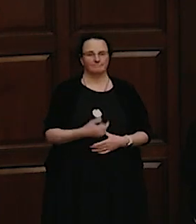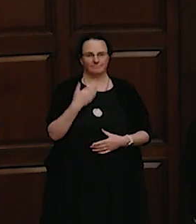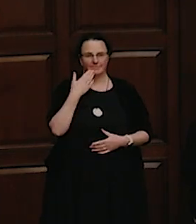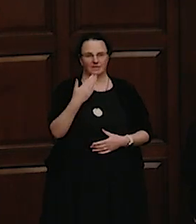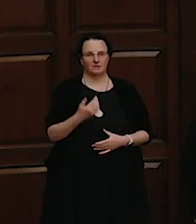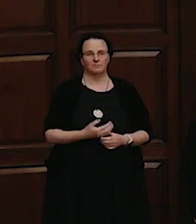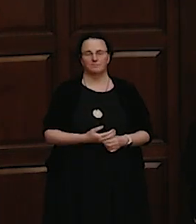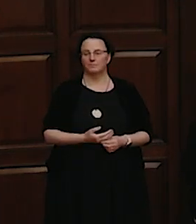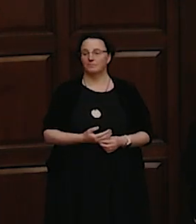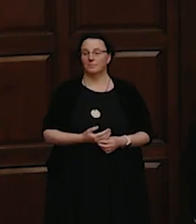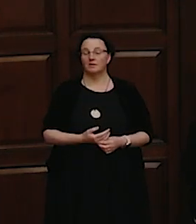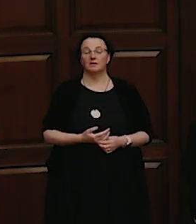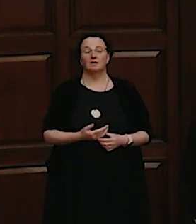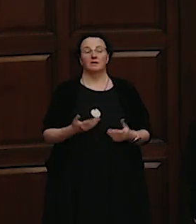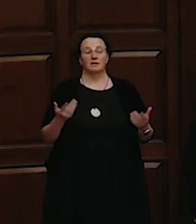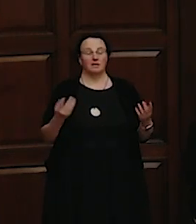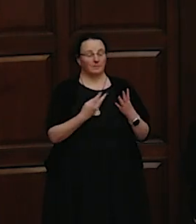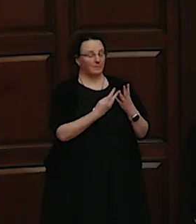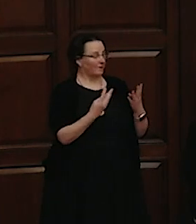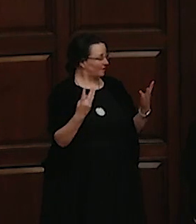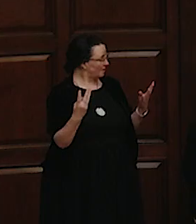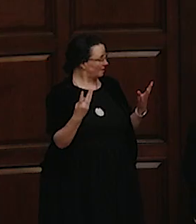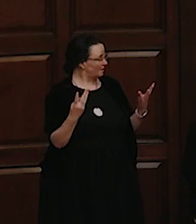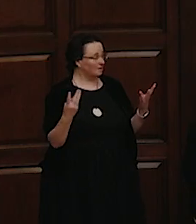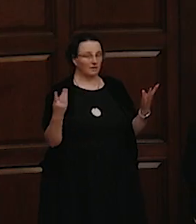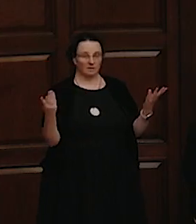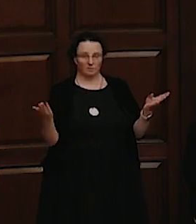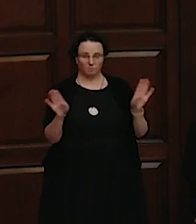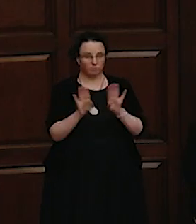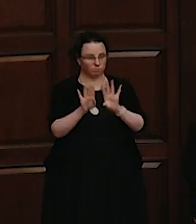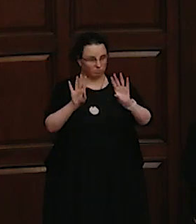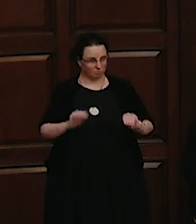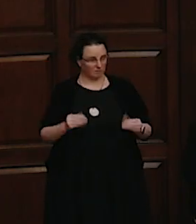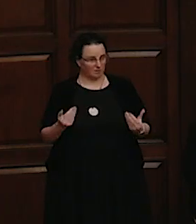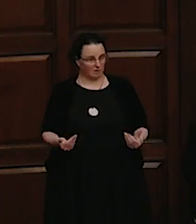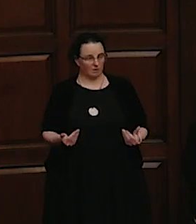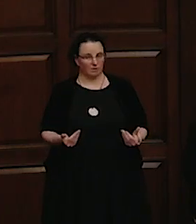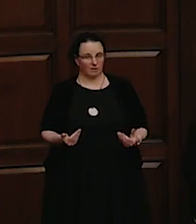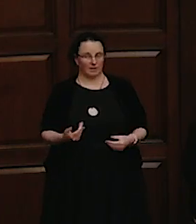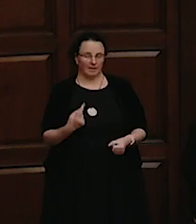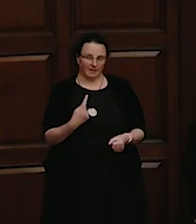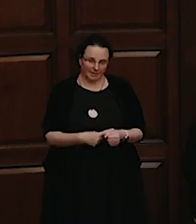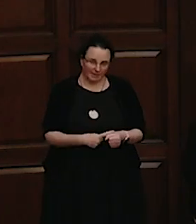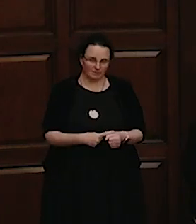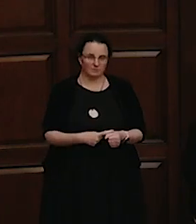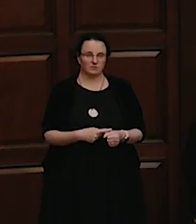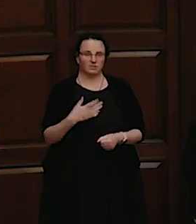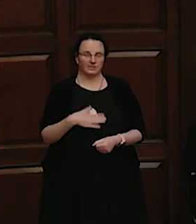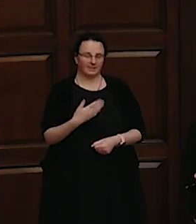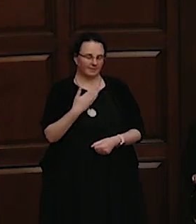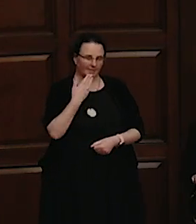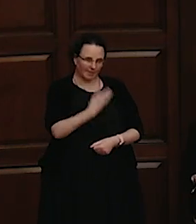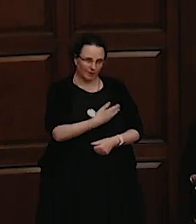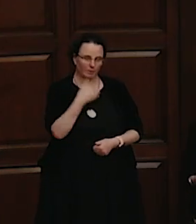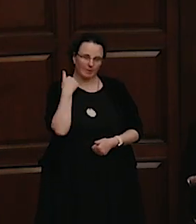much. And we might draw the panel discussion to a conclusion at this point. And again, just to say my thanks and